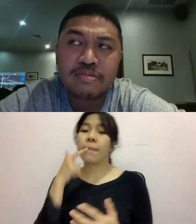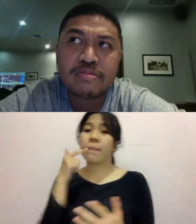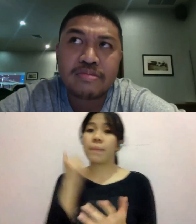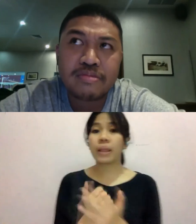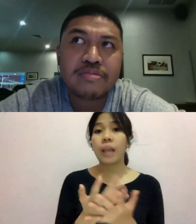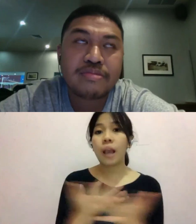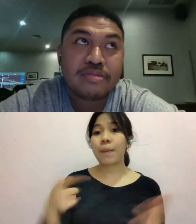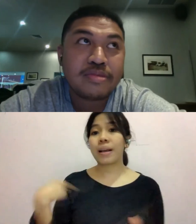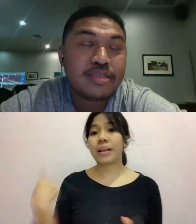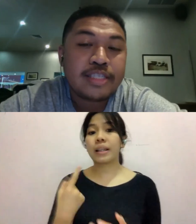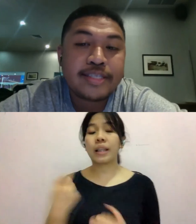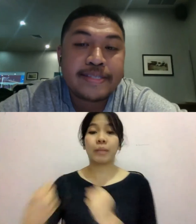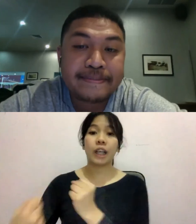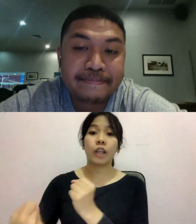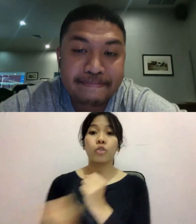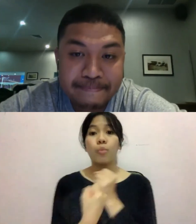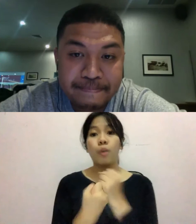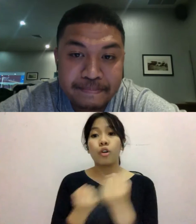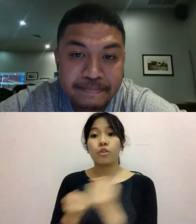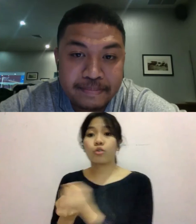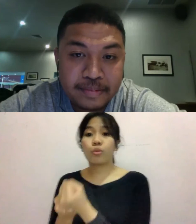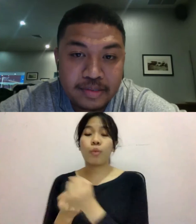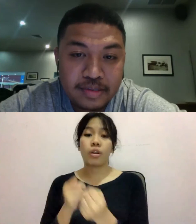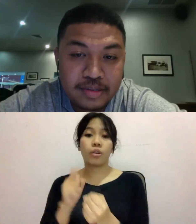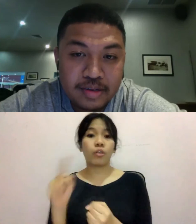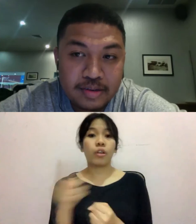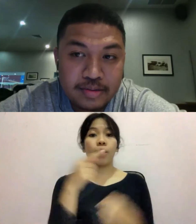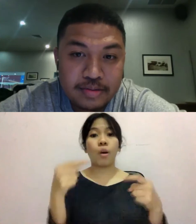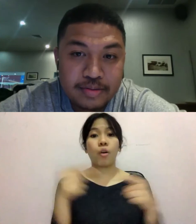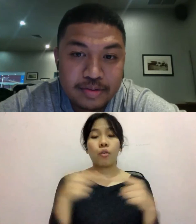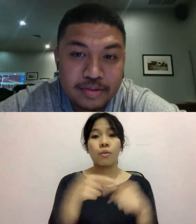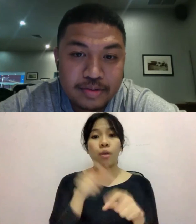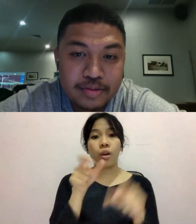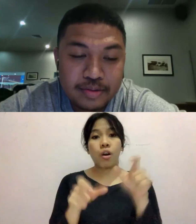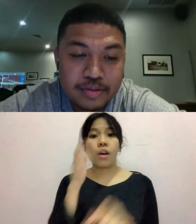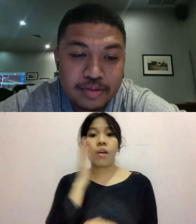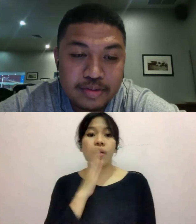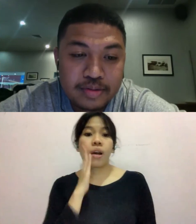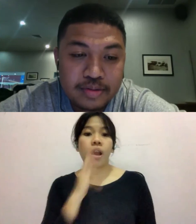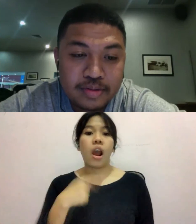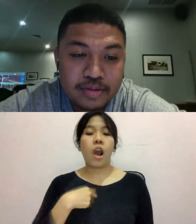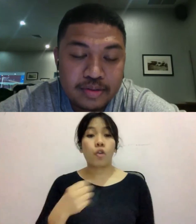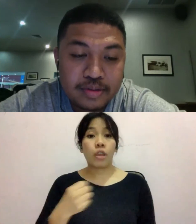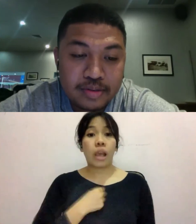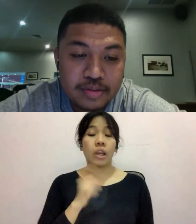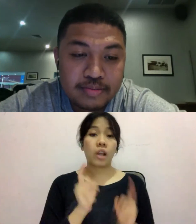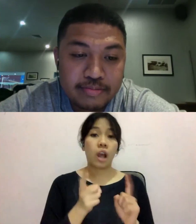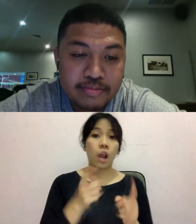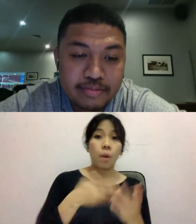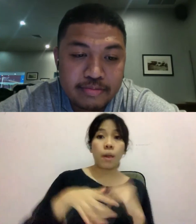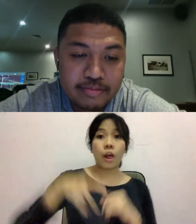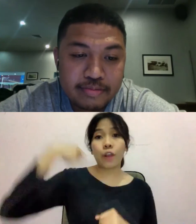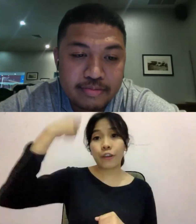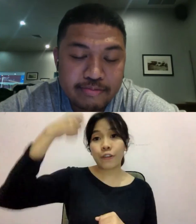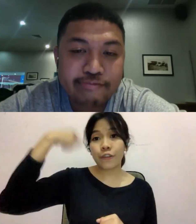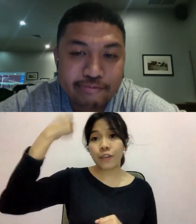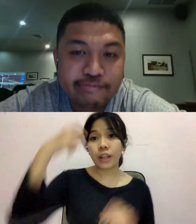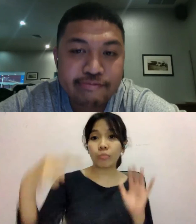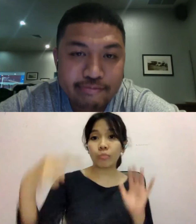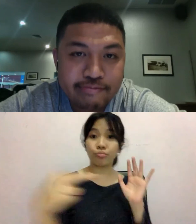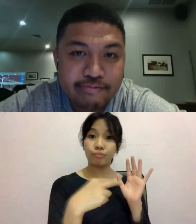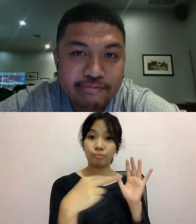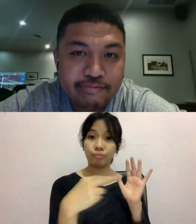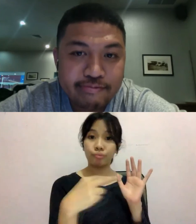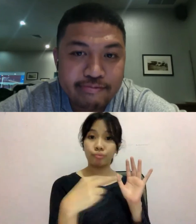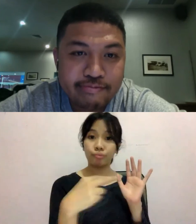young people. And also, I do believe that through movies and storytelling, we can change people's minds and